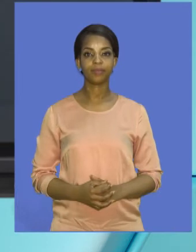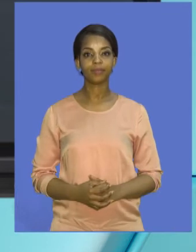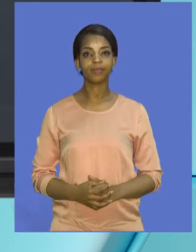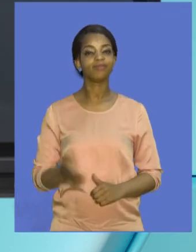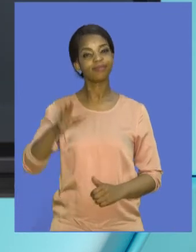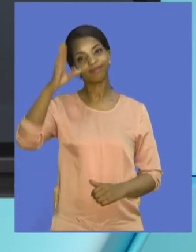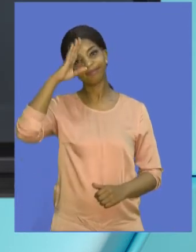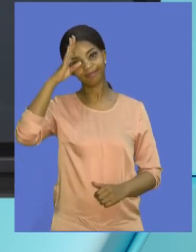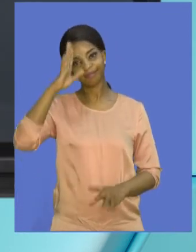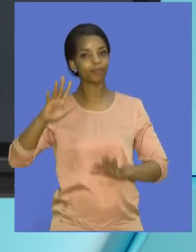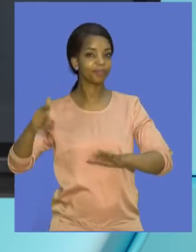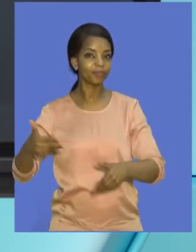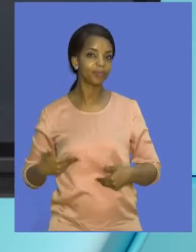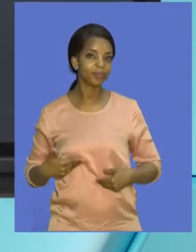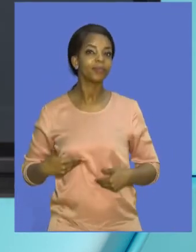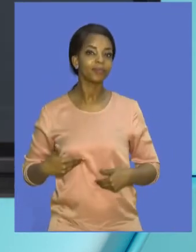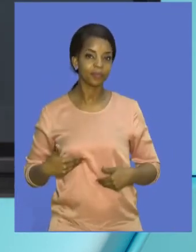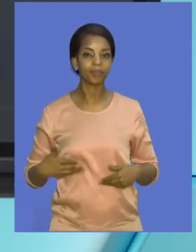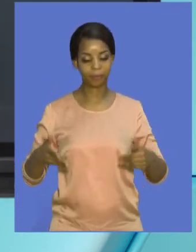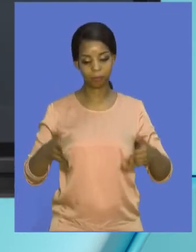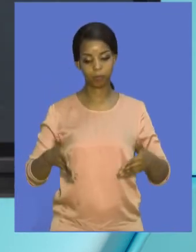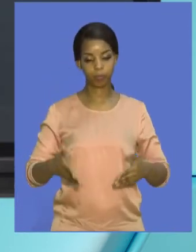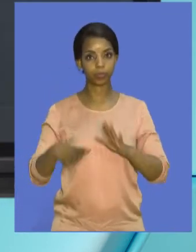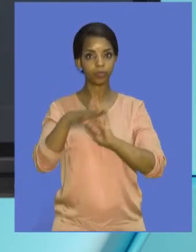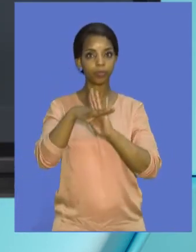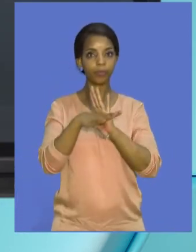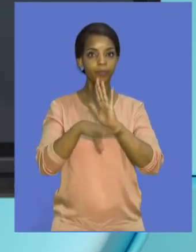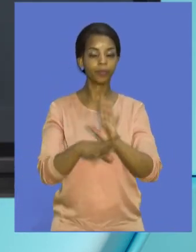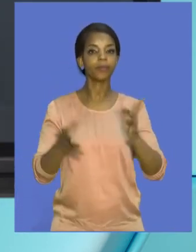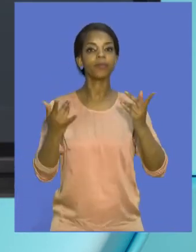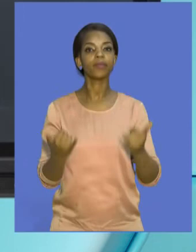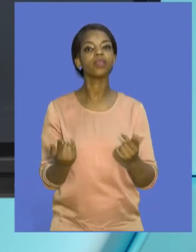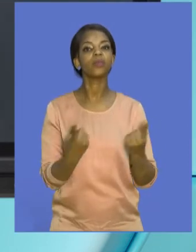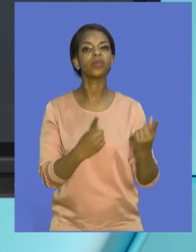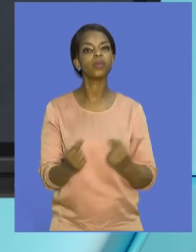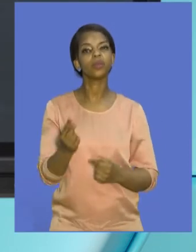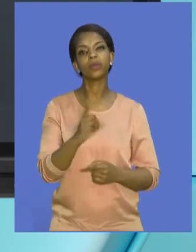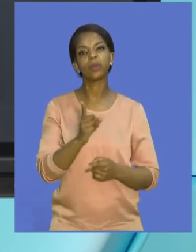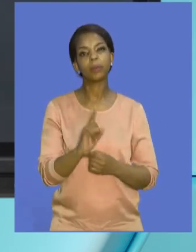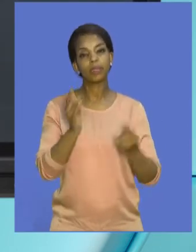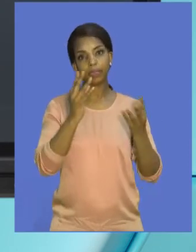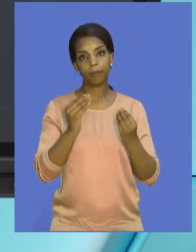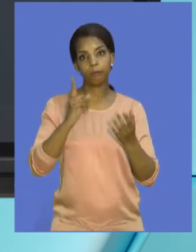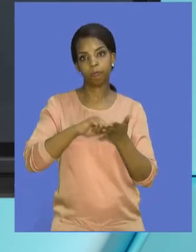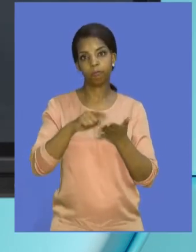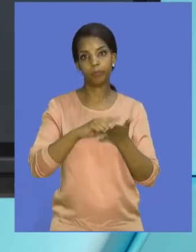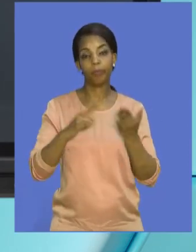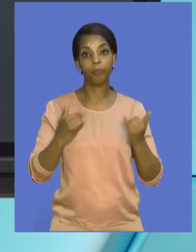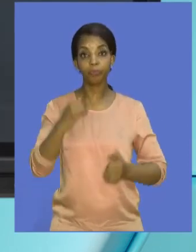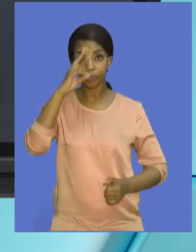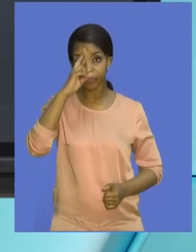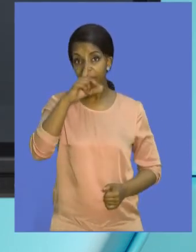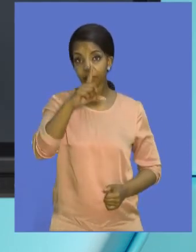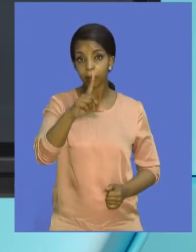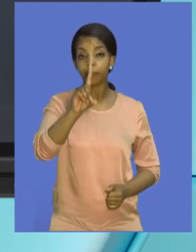Hi guys, welcome back to the show. So we are going to now do some mathematics now. So remember, the very first